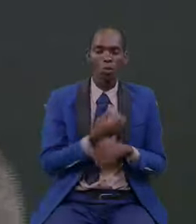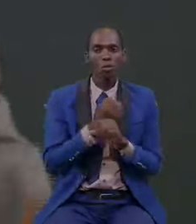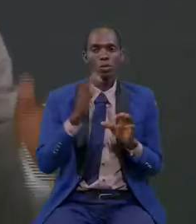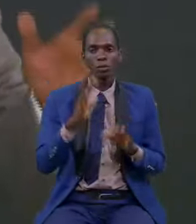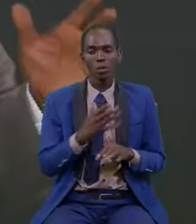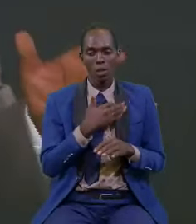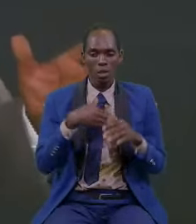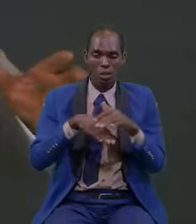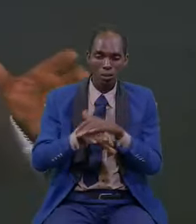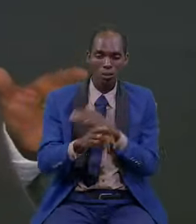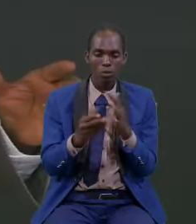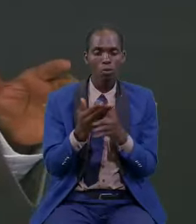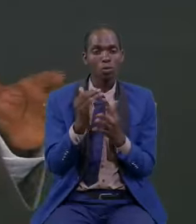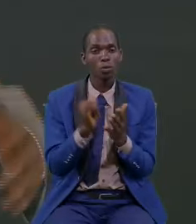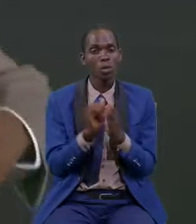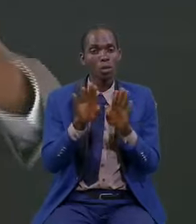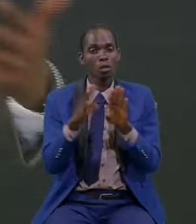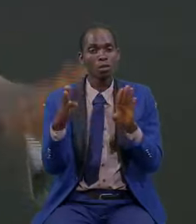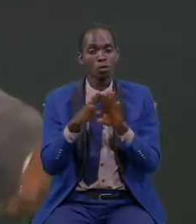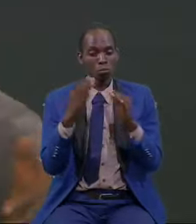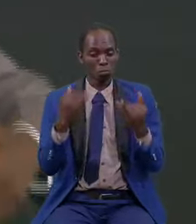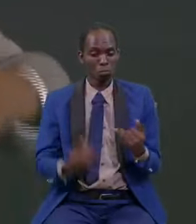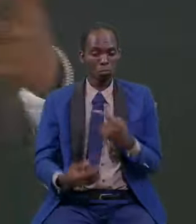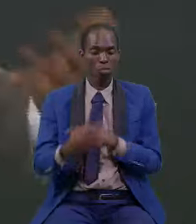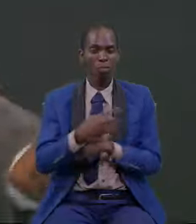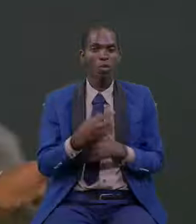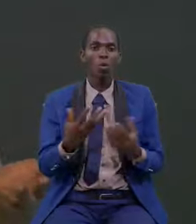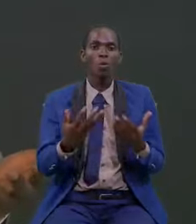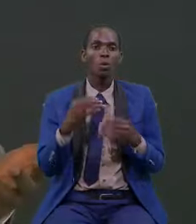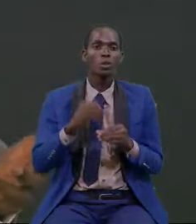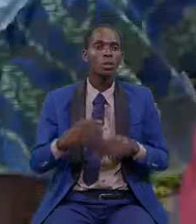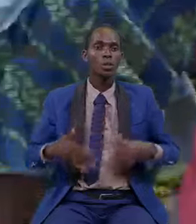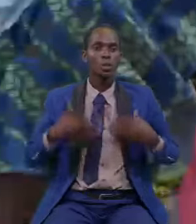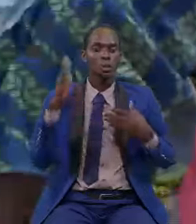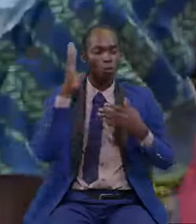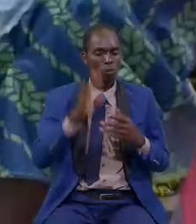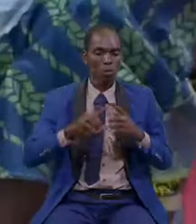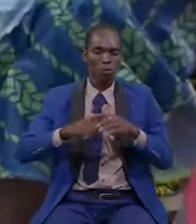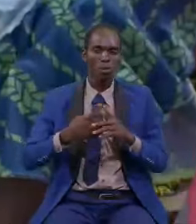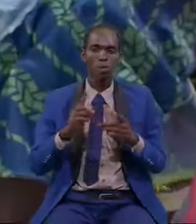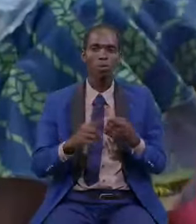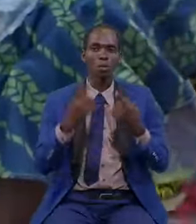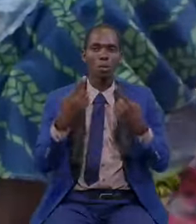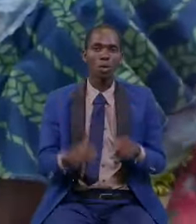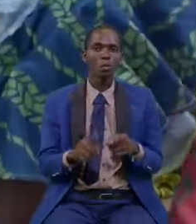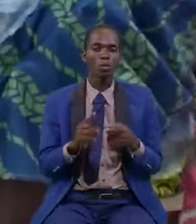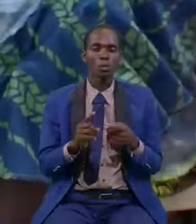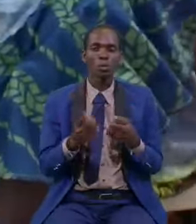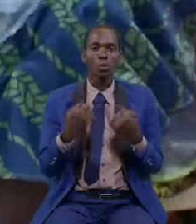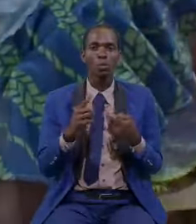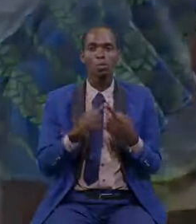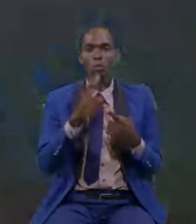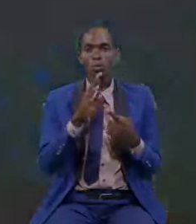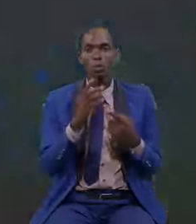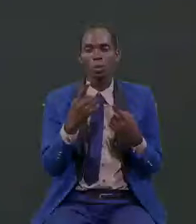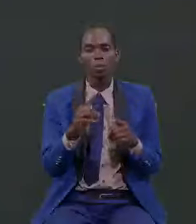today, desires in your life will begin to be fulfilled. Begin to unfold. And your